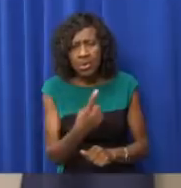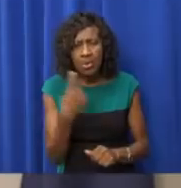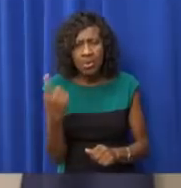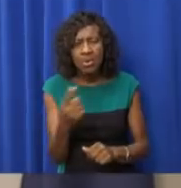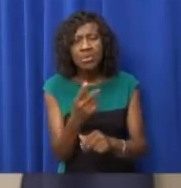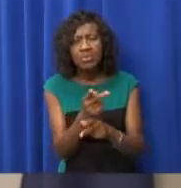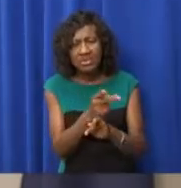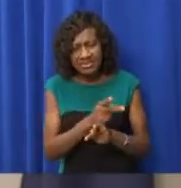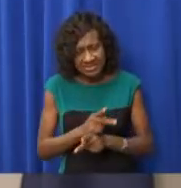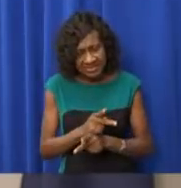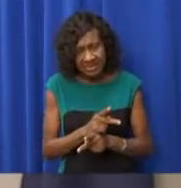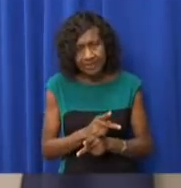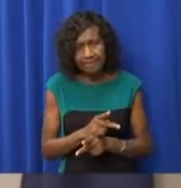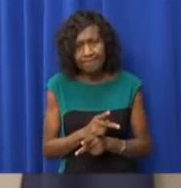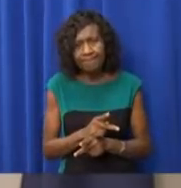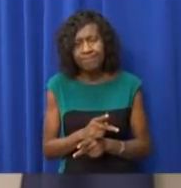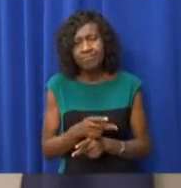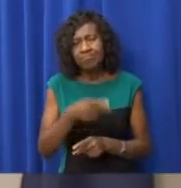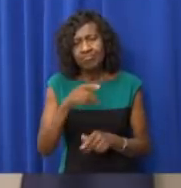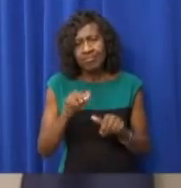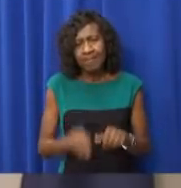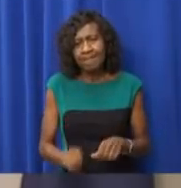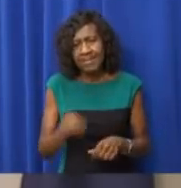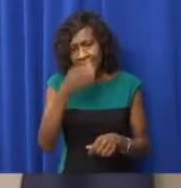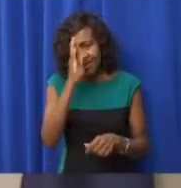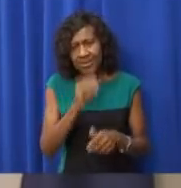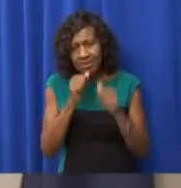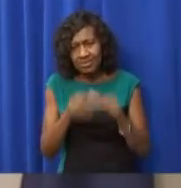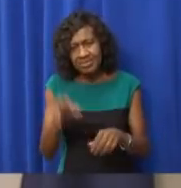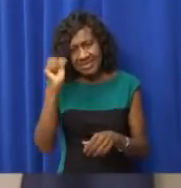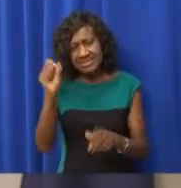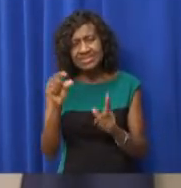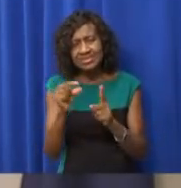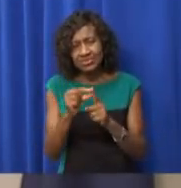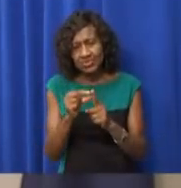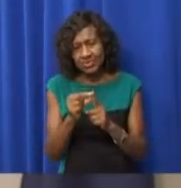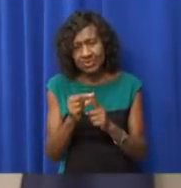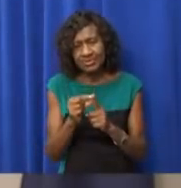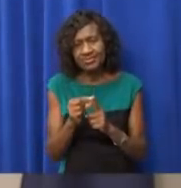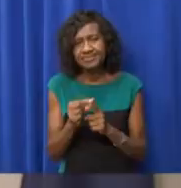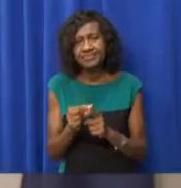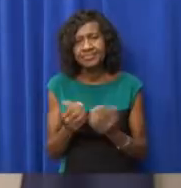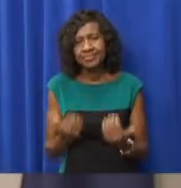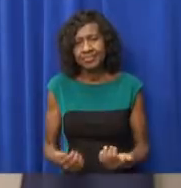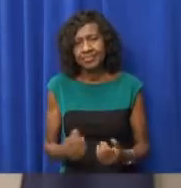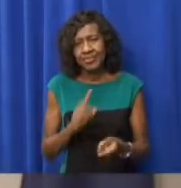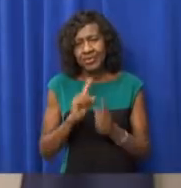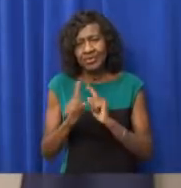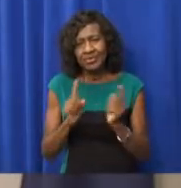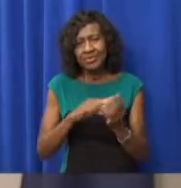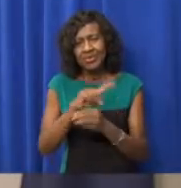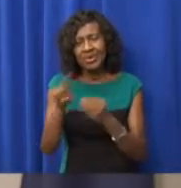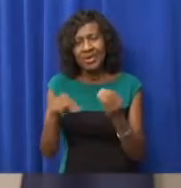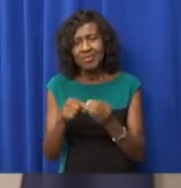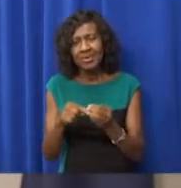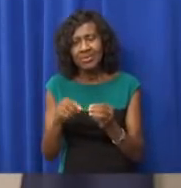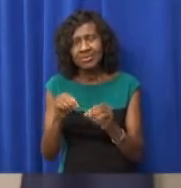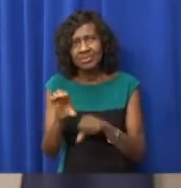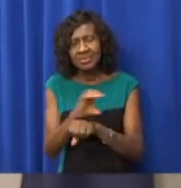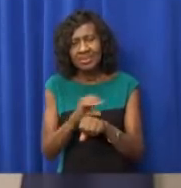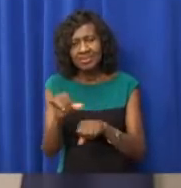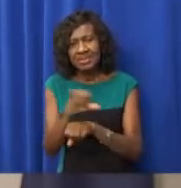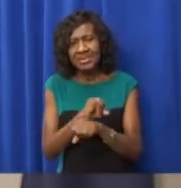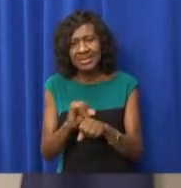the Lord add a blessing to the reading of this holy word. Today's shout-outs goes to the Cayman Islands United